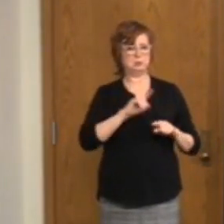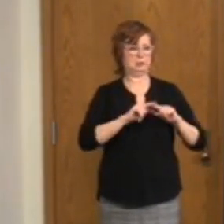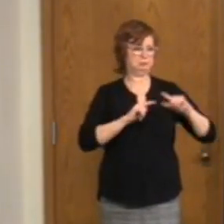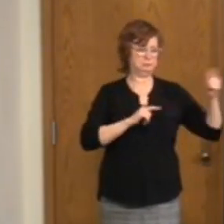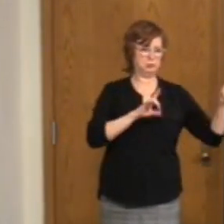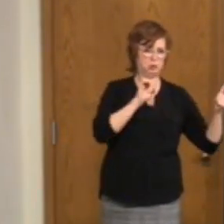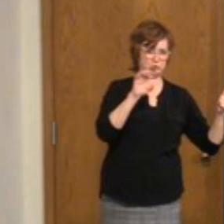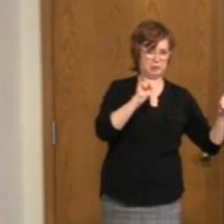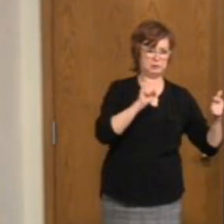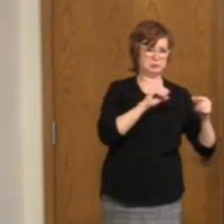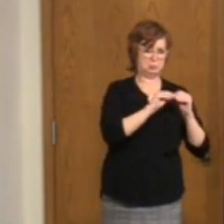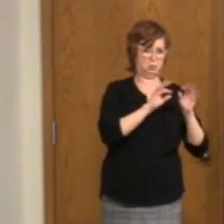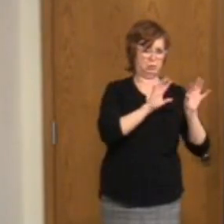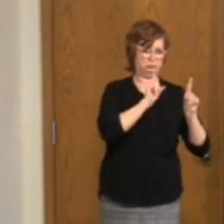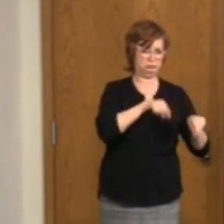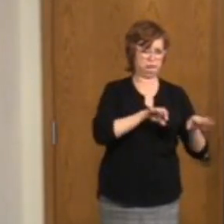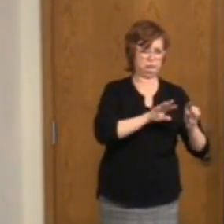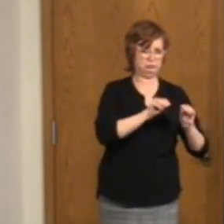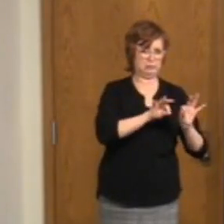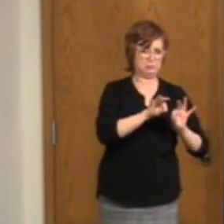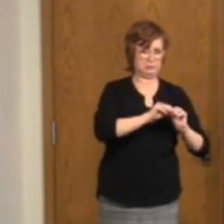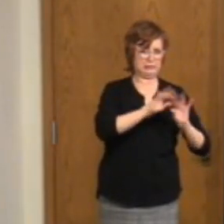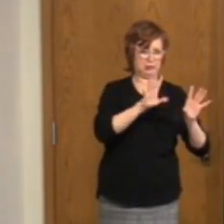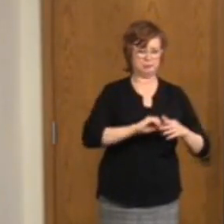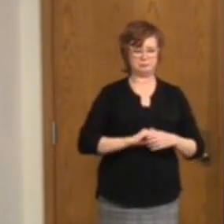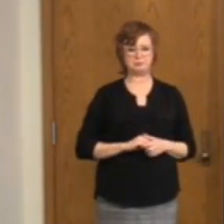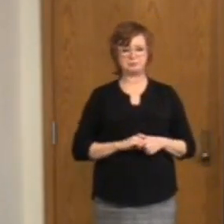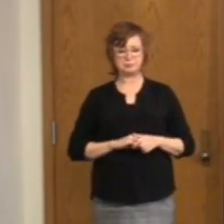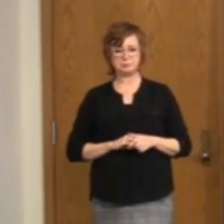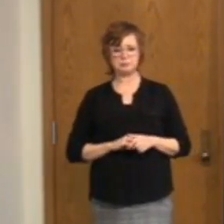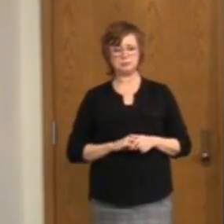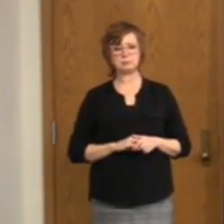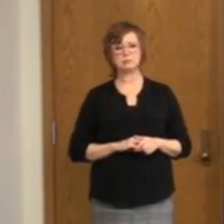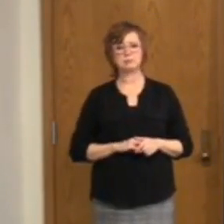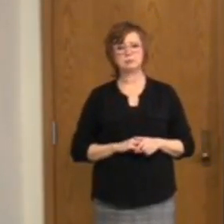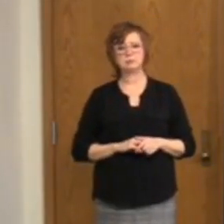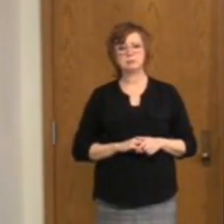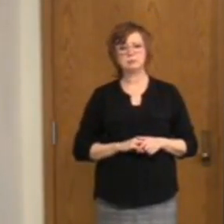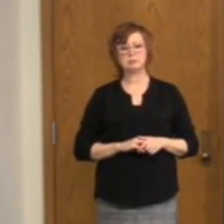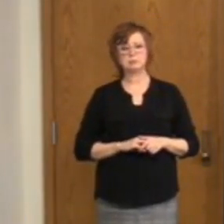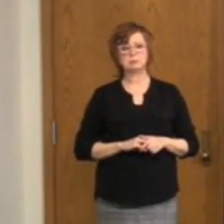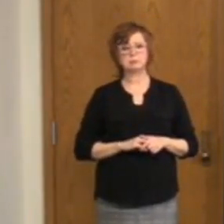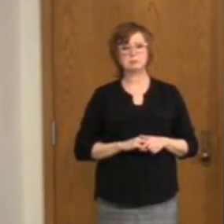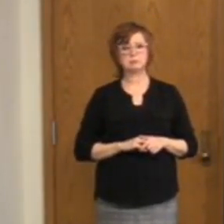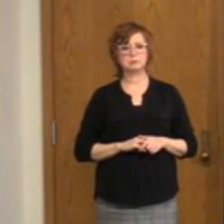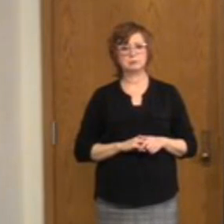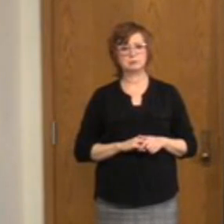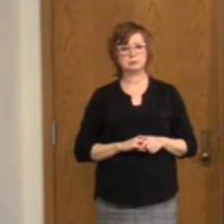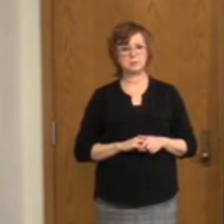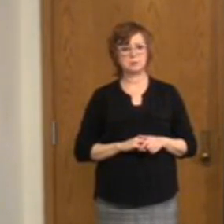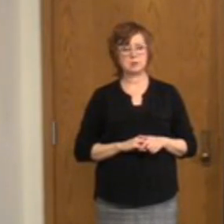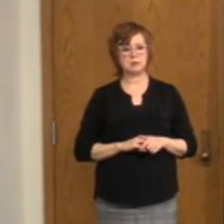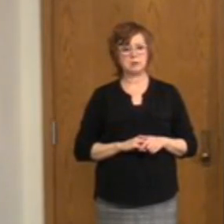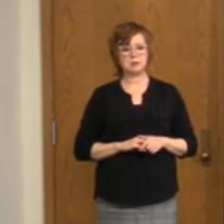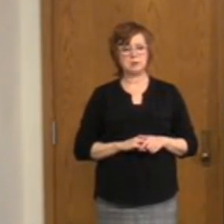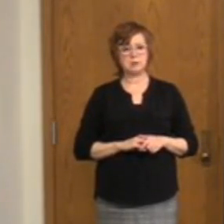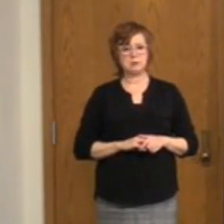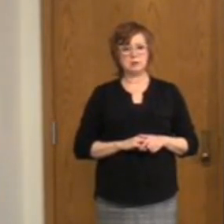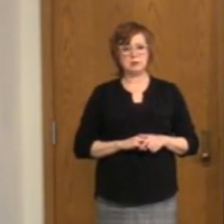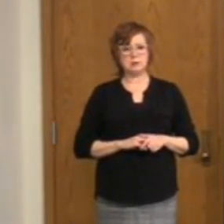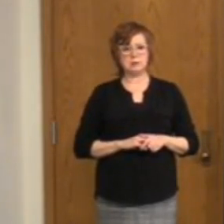on the subject. So in terms of specific metrics for relaxing some of the